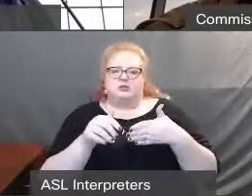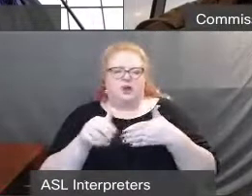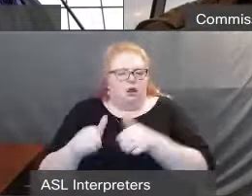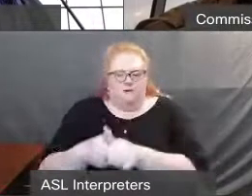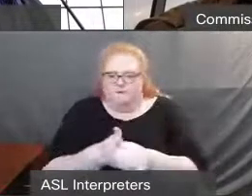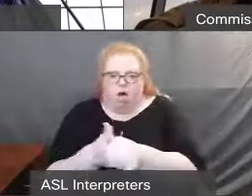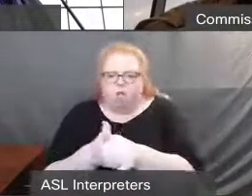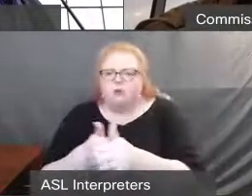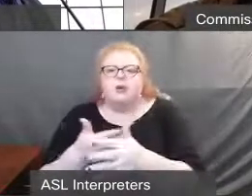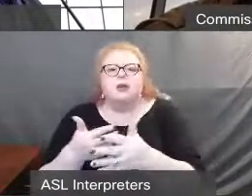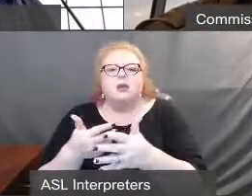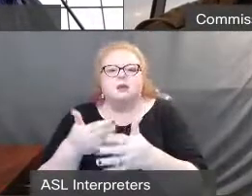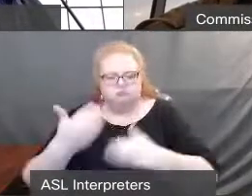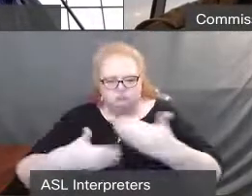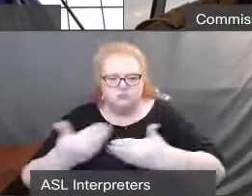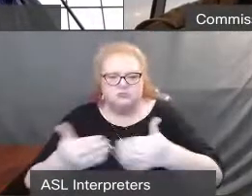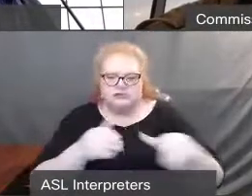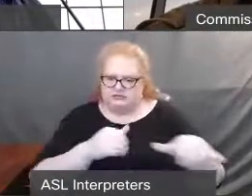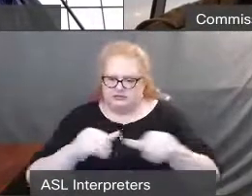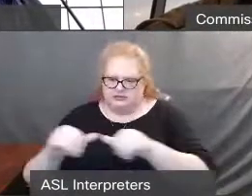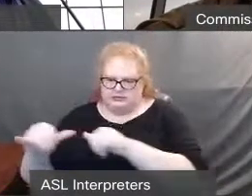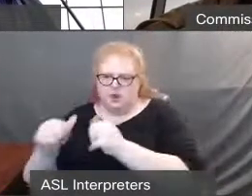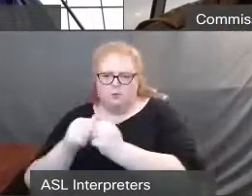asking for about